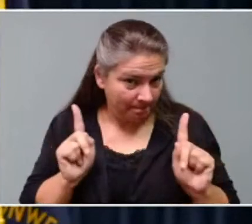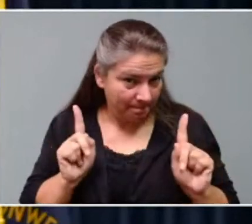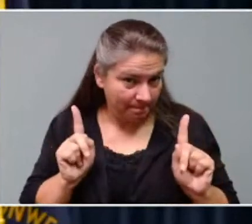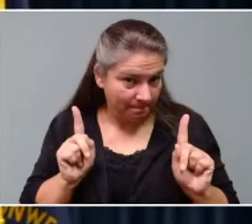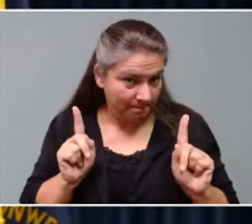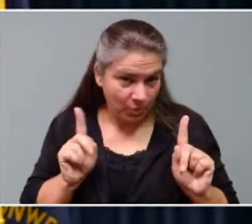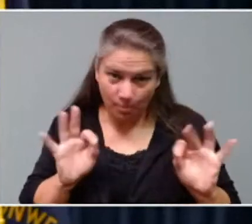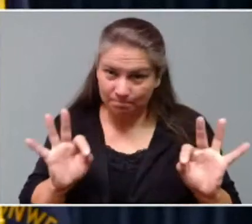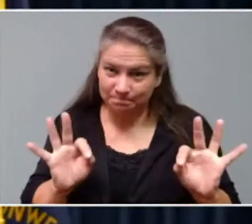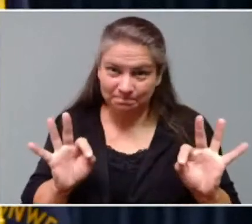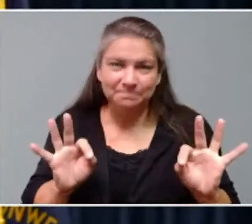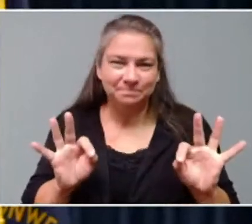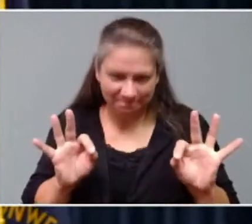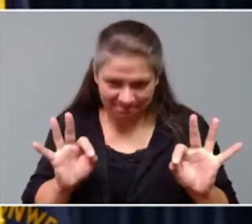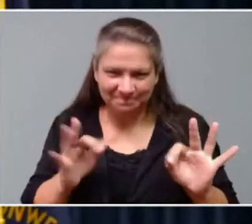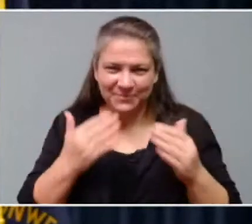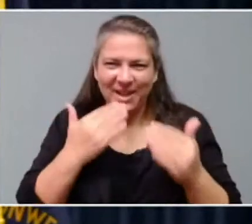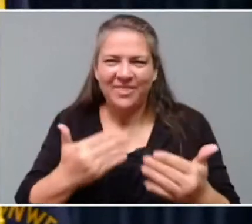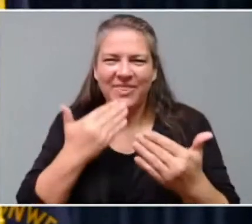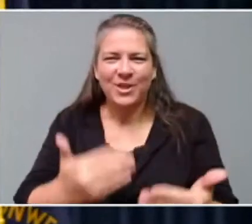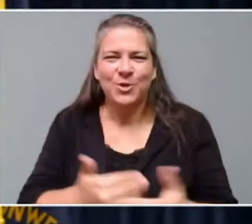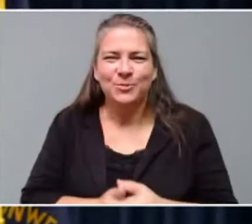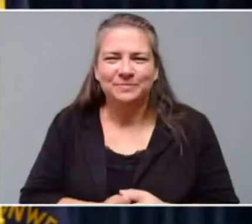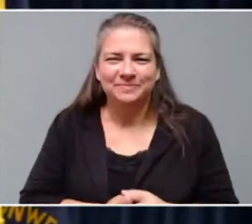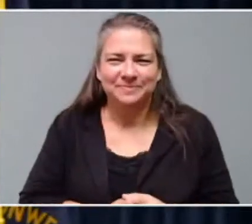Nope. All right. Thank you all very much.